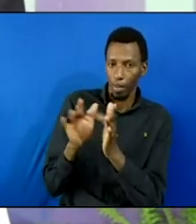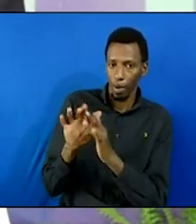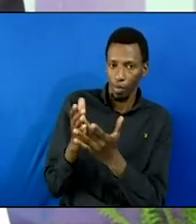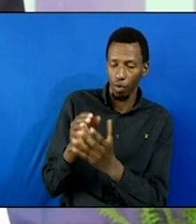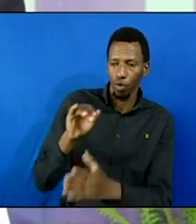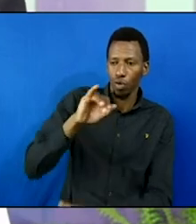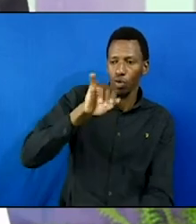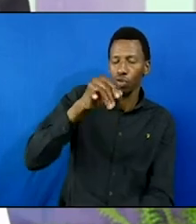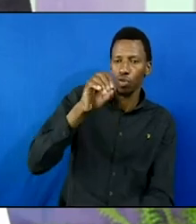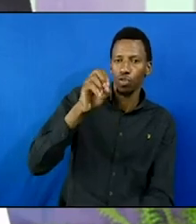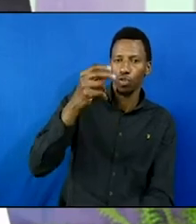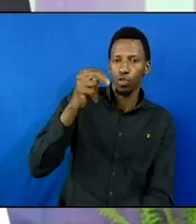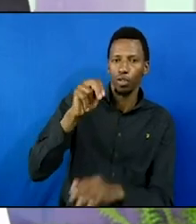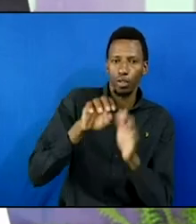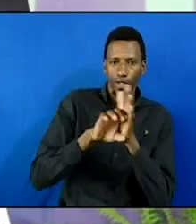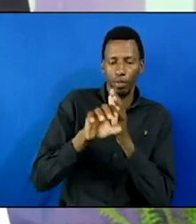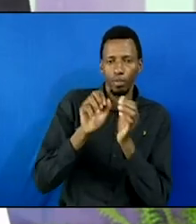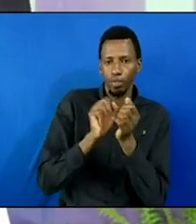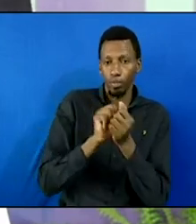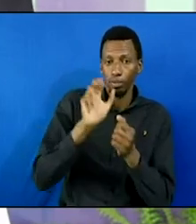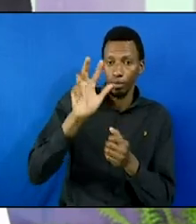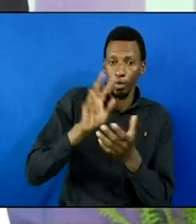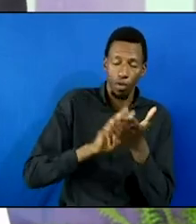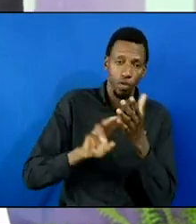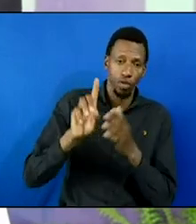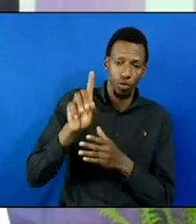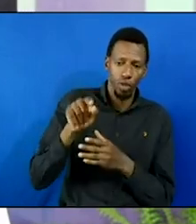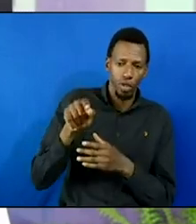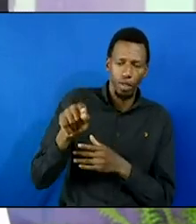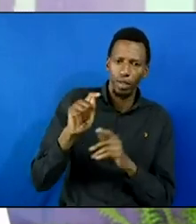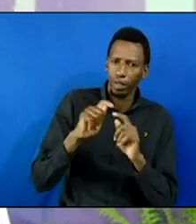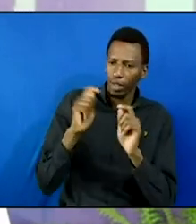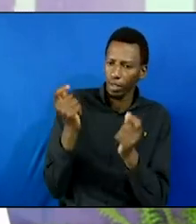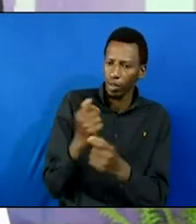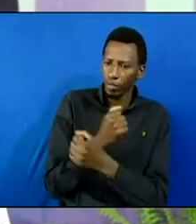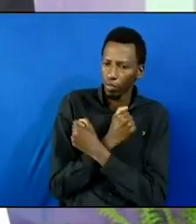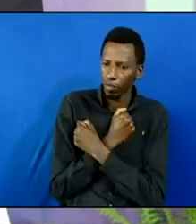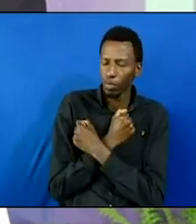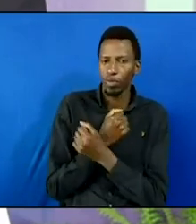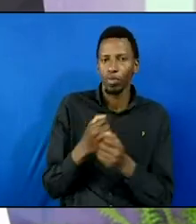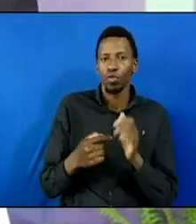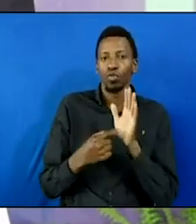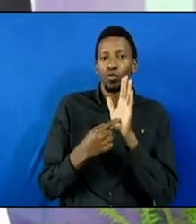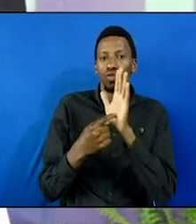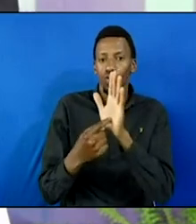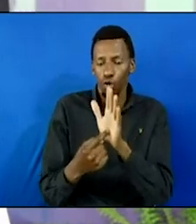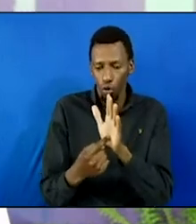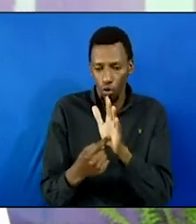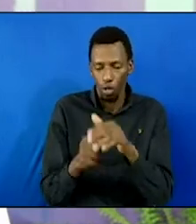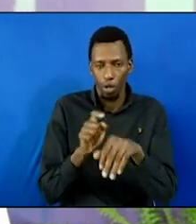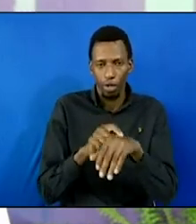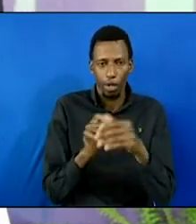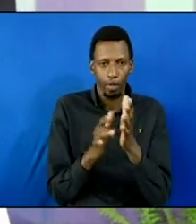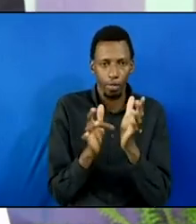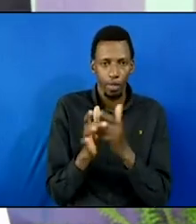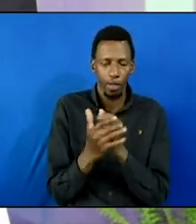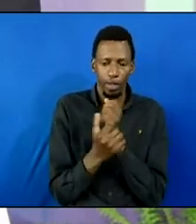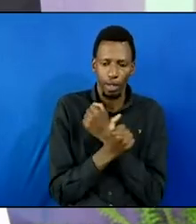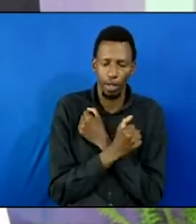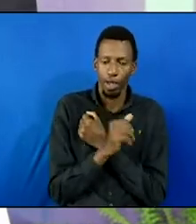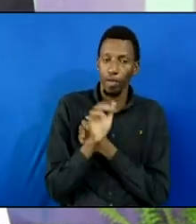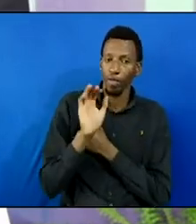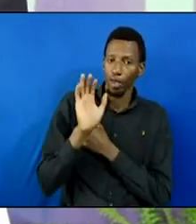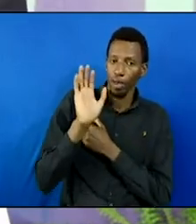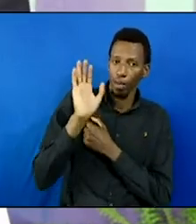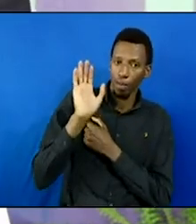13, verse 1, John tells us that that kind of love is demonstrated in Jesus loving his disciples